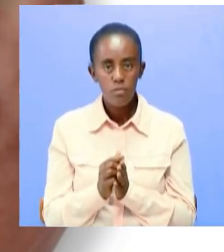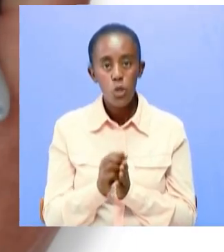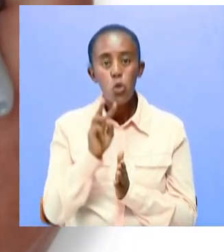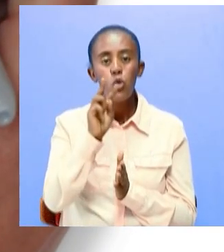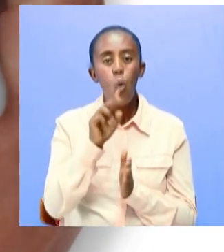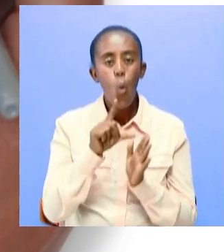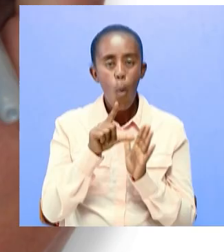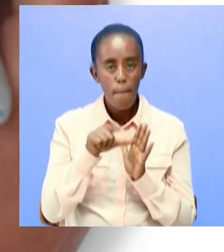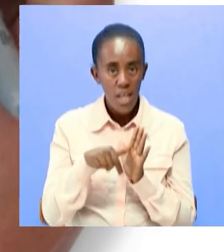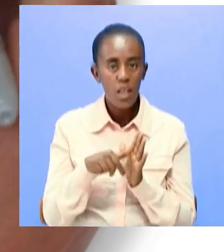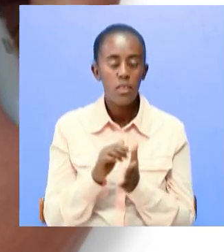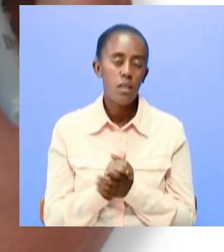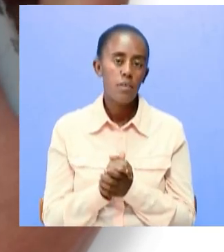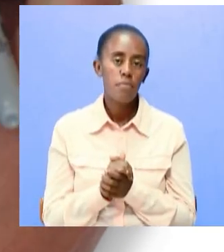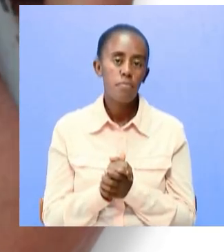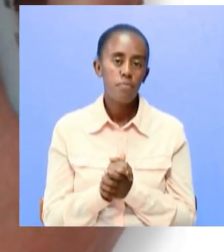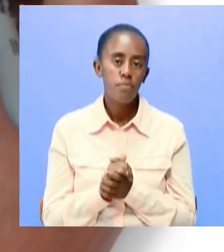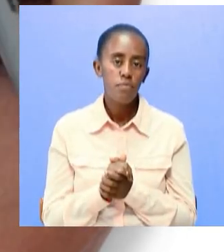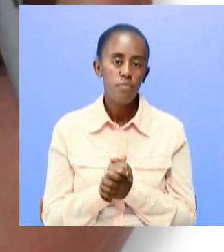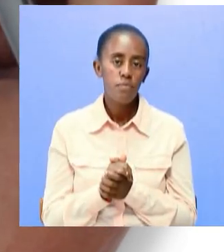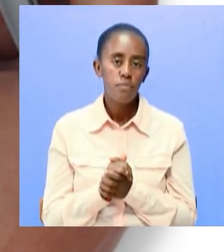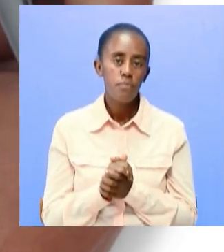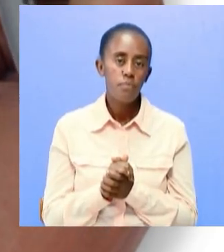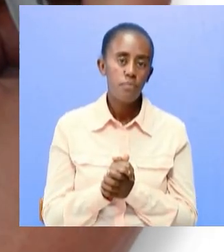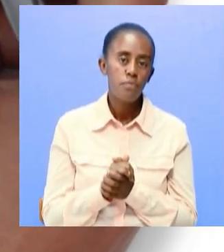2 minutes.